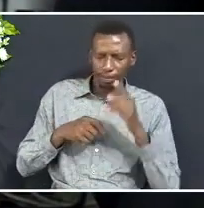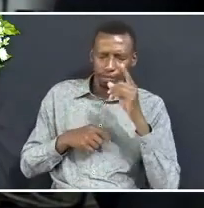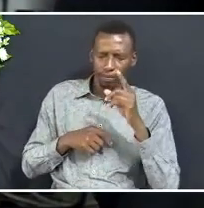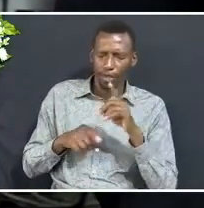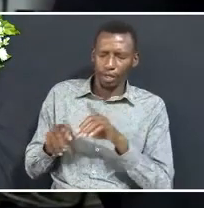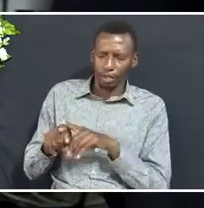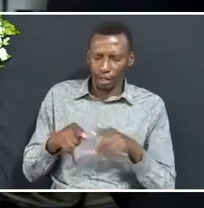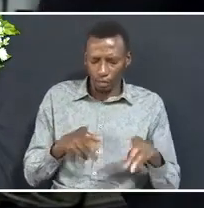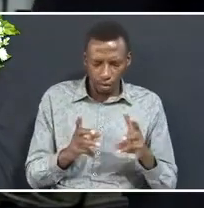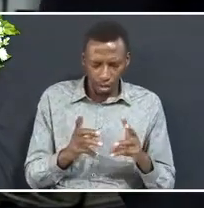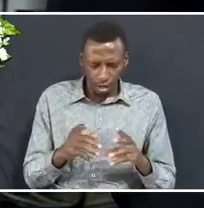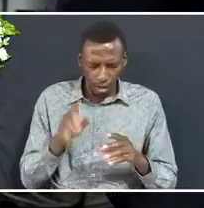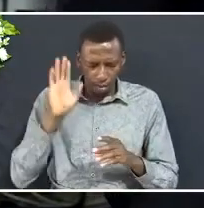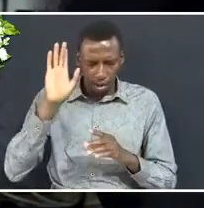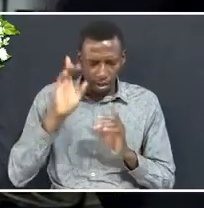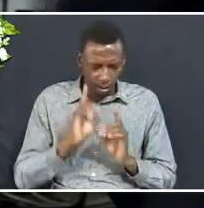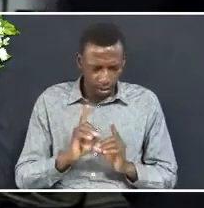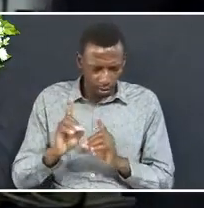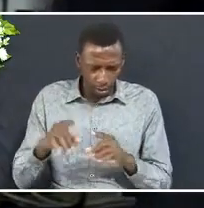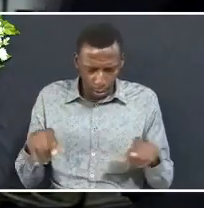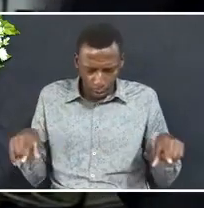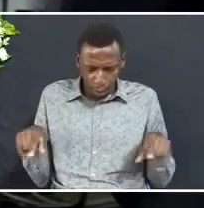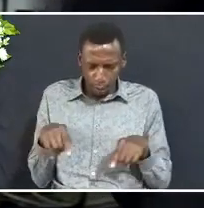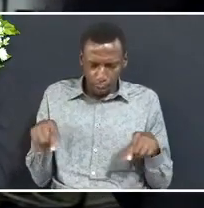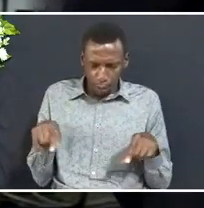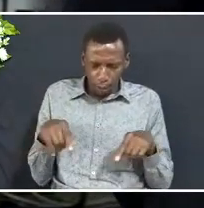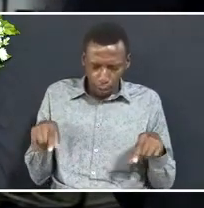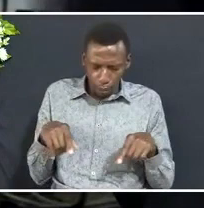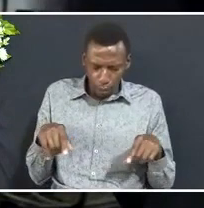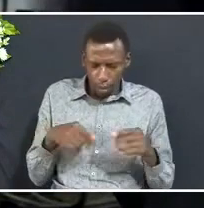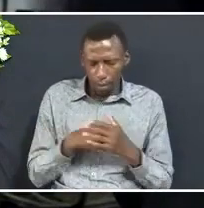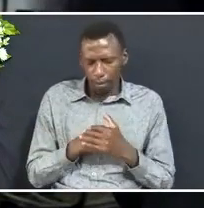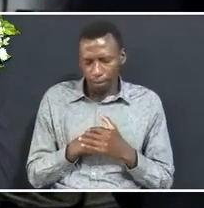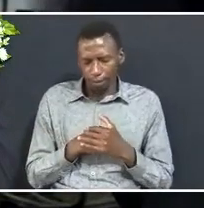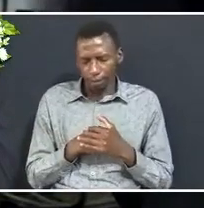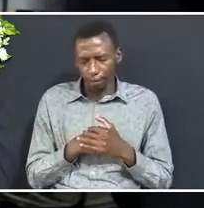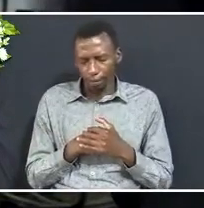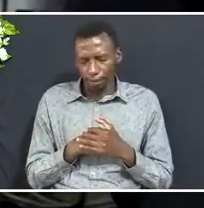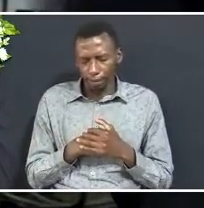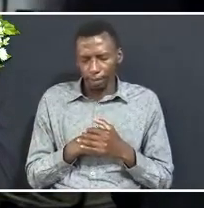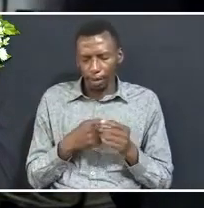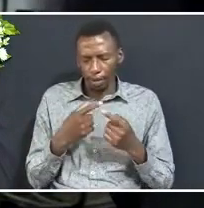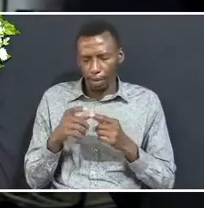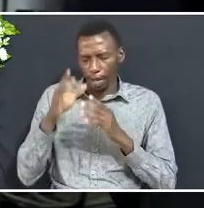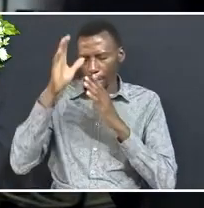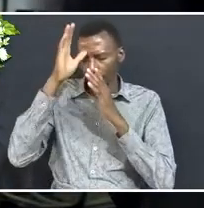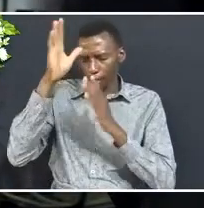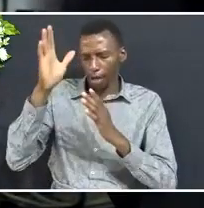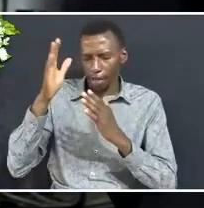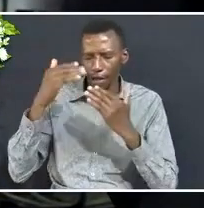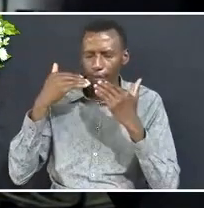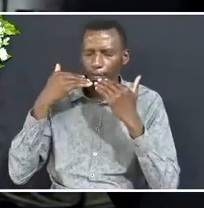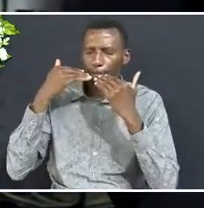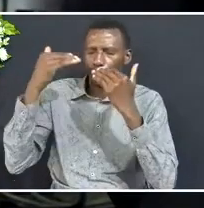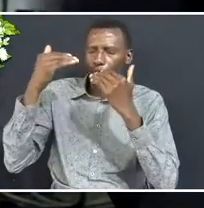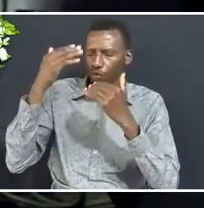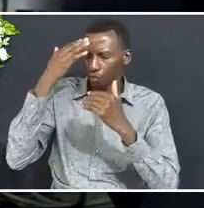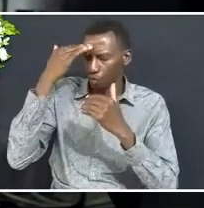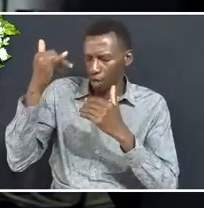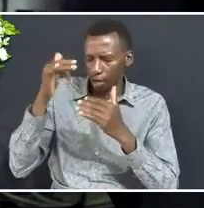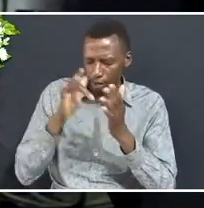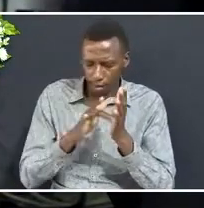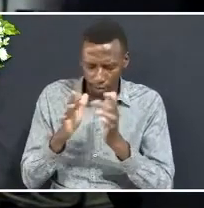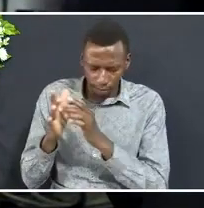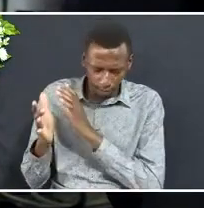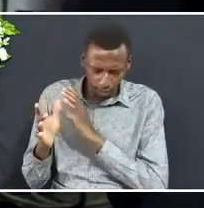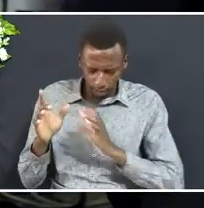so desperate and afraid when the Savior was nailed on the cross. But Father, thank you because Jesus Christ